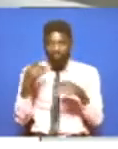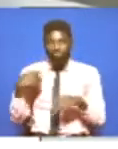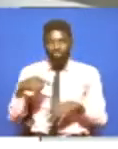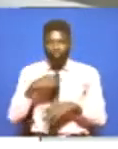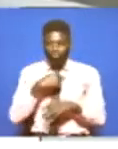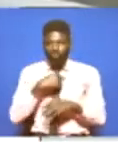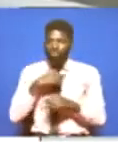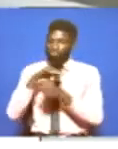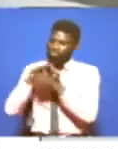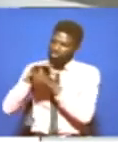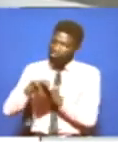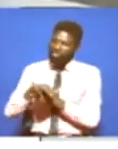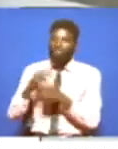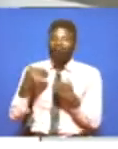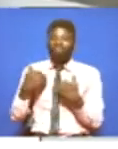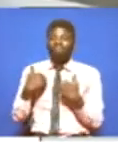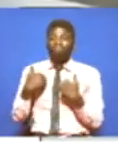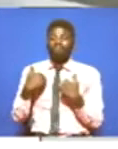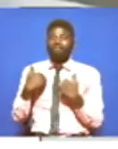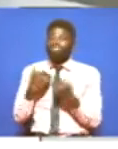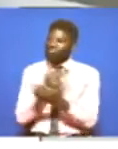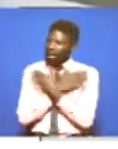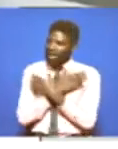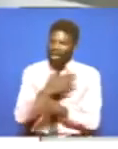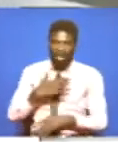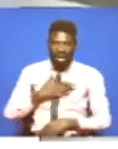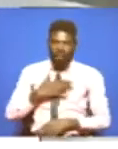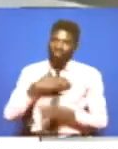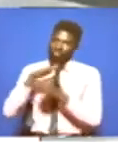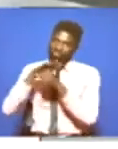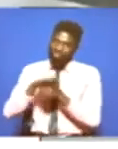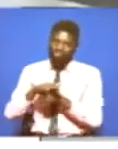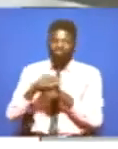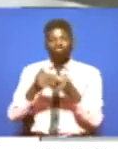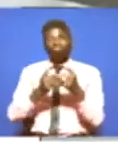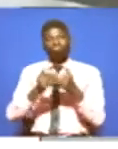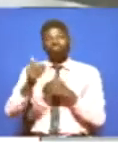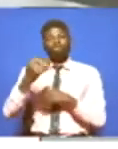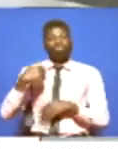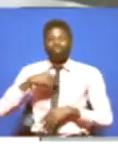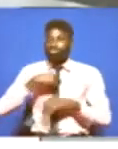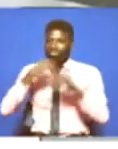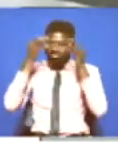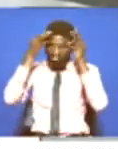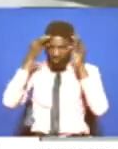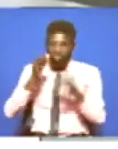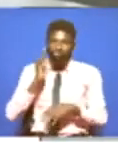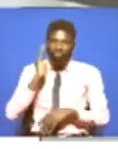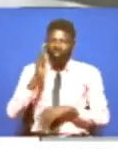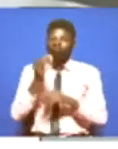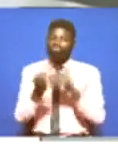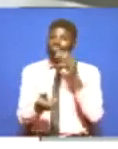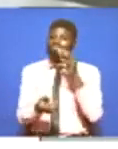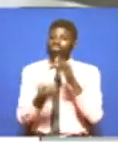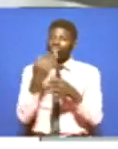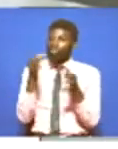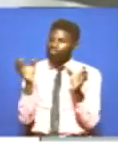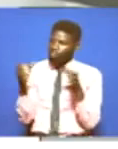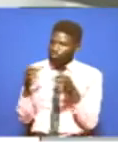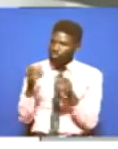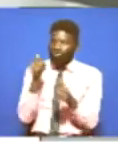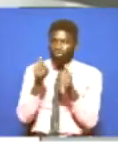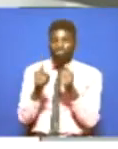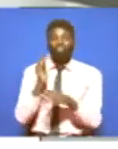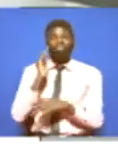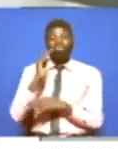discriminated upon, even by our friends, from now on, we shall form a movement that is going to look